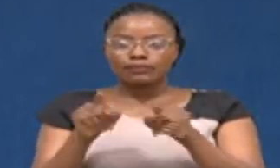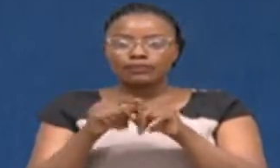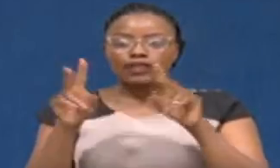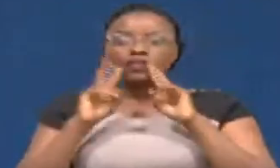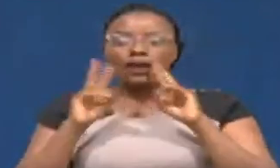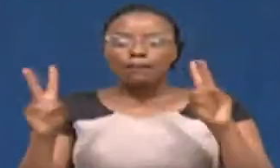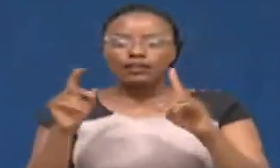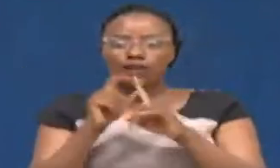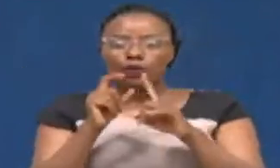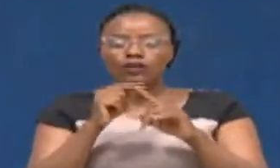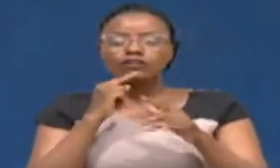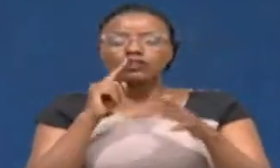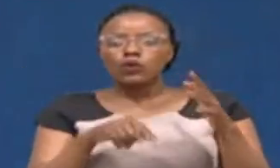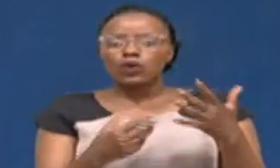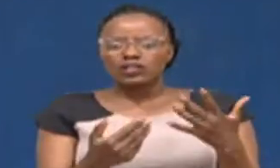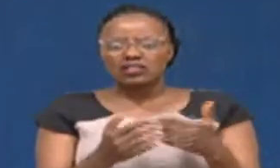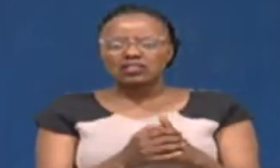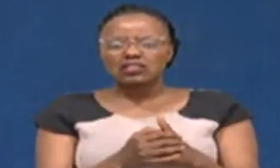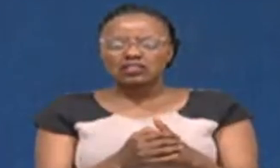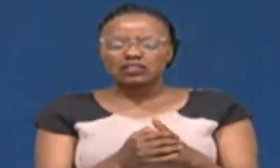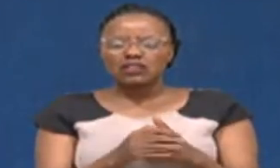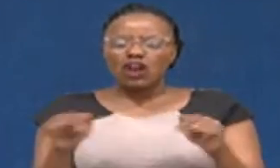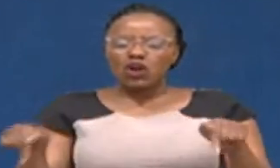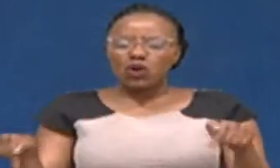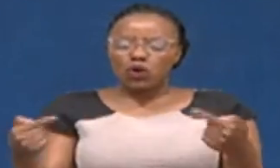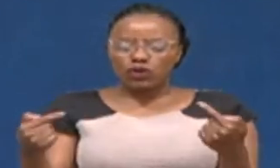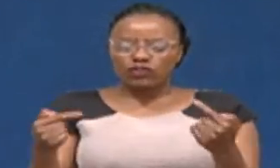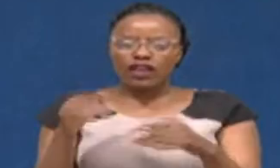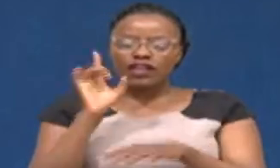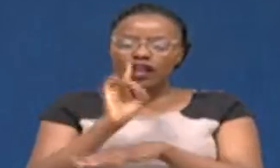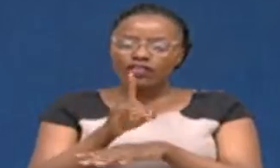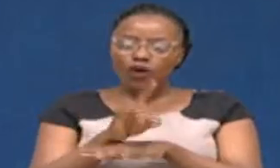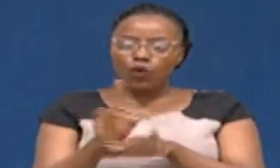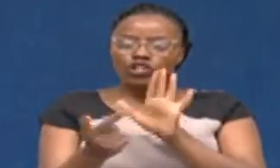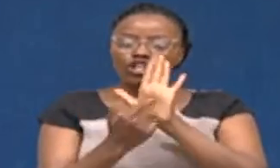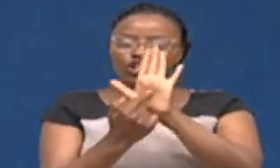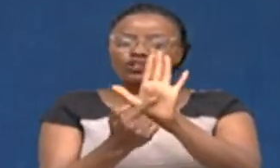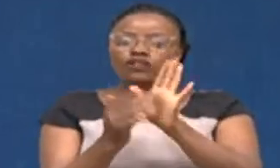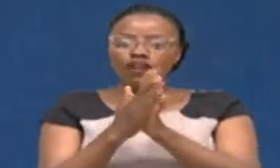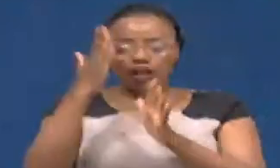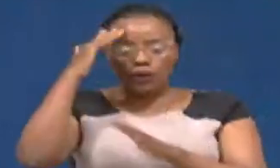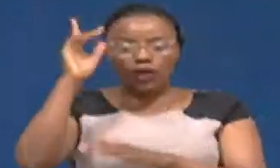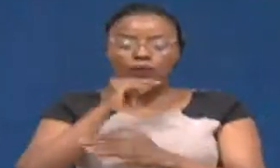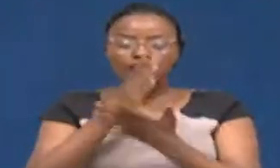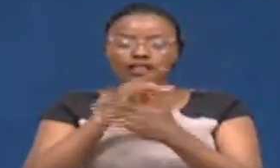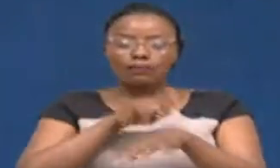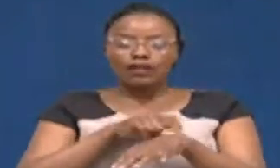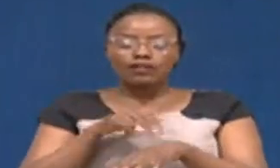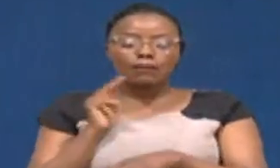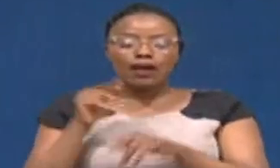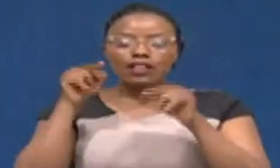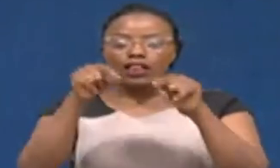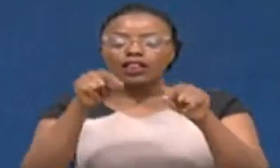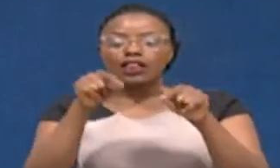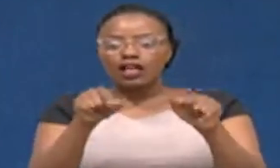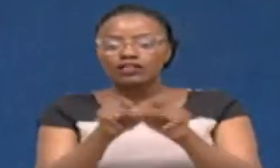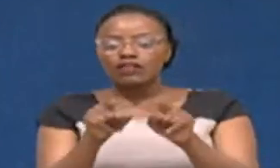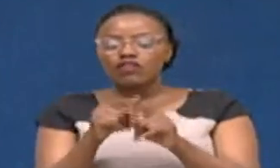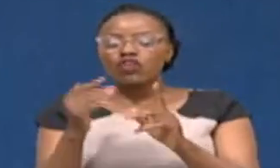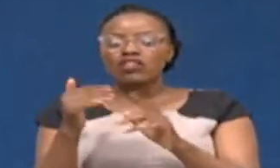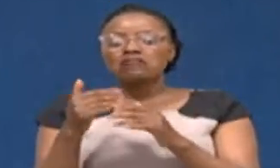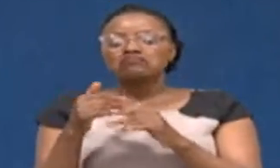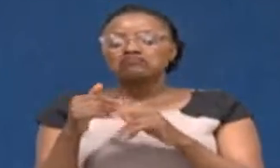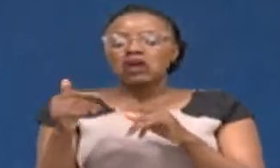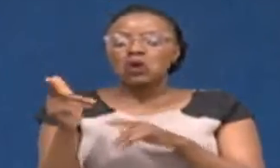peace terms, we call them sometimes the conflict early warning signs. And I know sometimes we are blamed for being warmongers, but I think